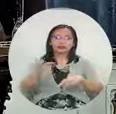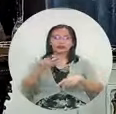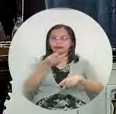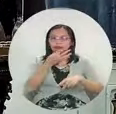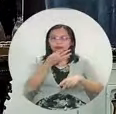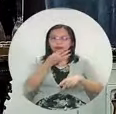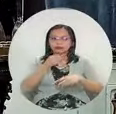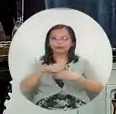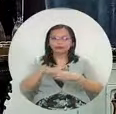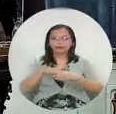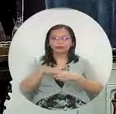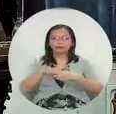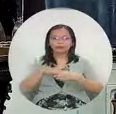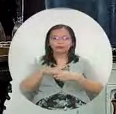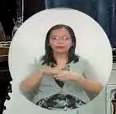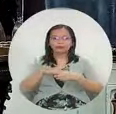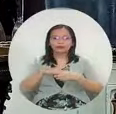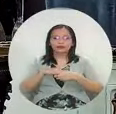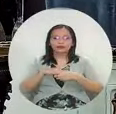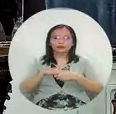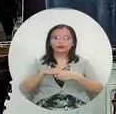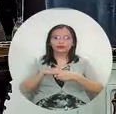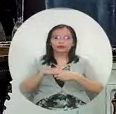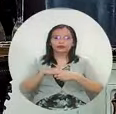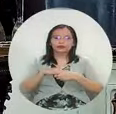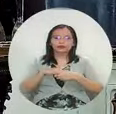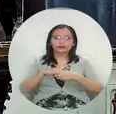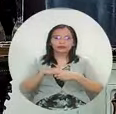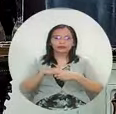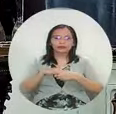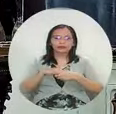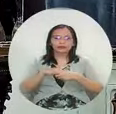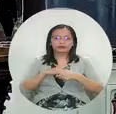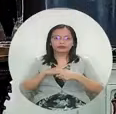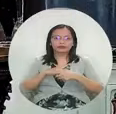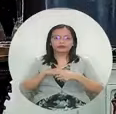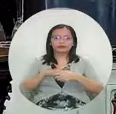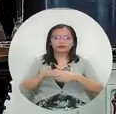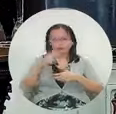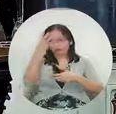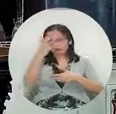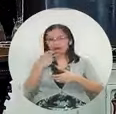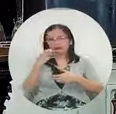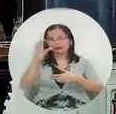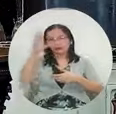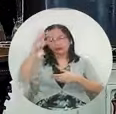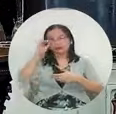Gilabay na lang sa bana ang kaldiro, nga naman, why post ning kaldiro, wa wilungag.